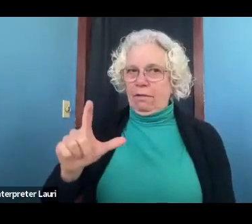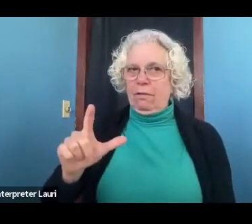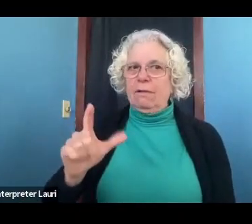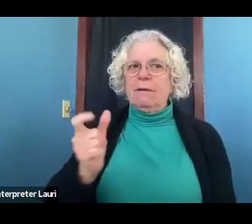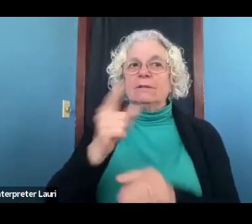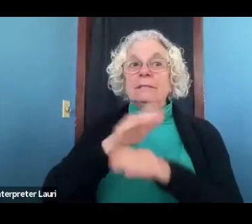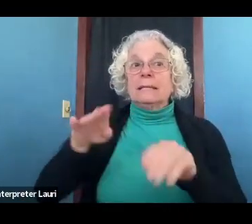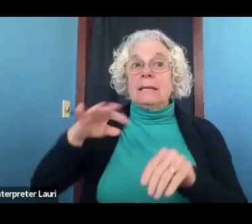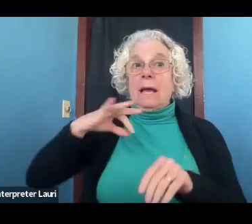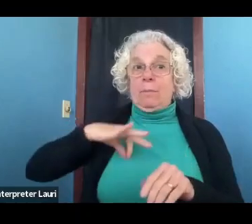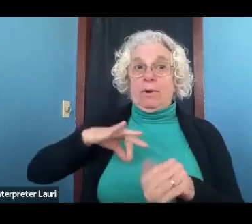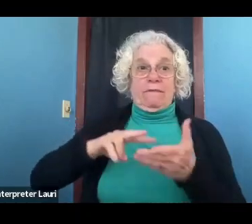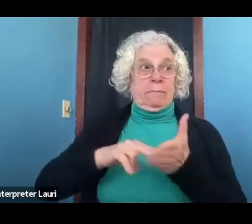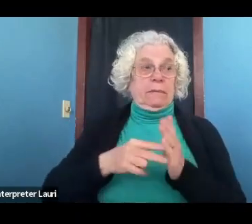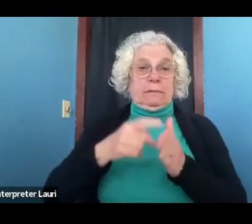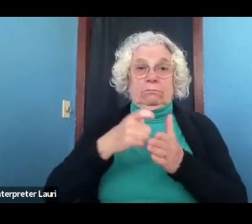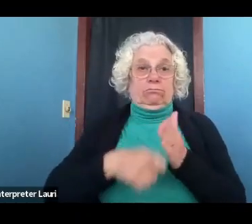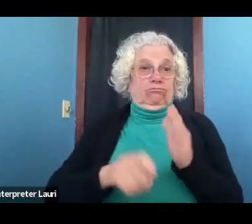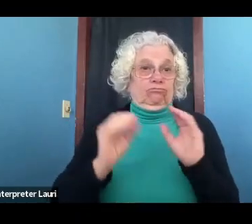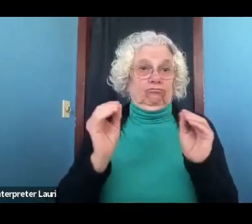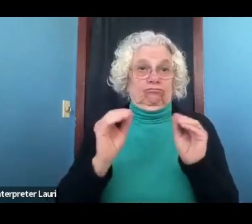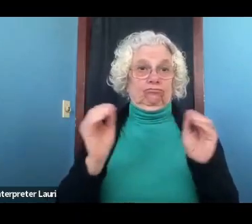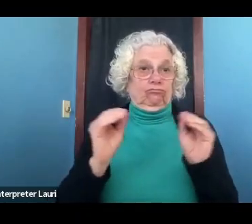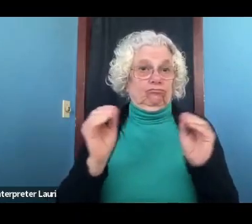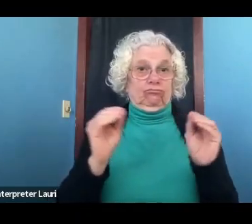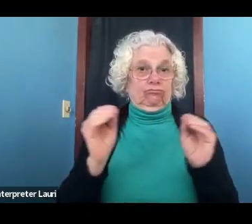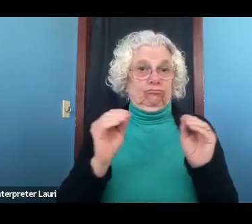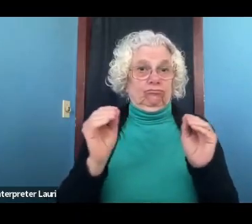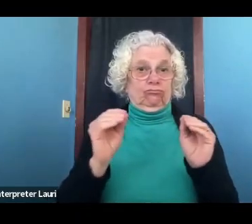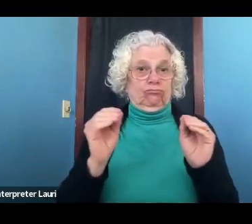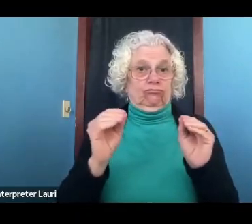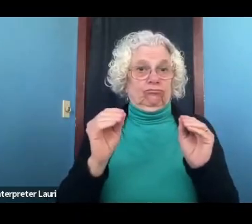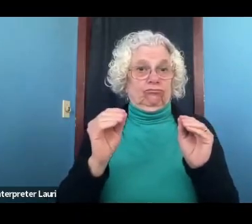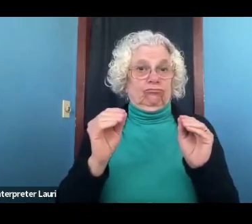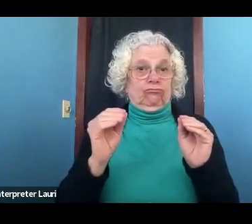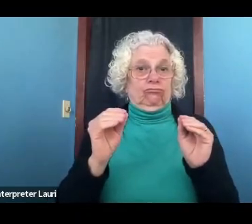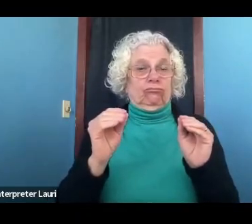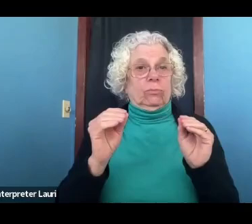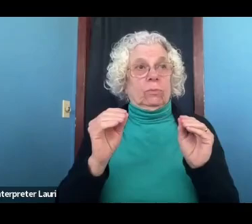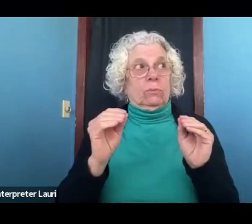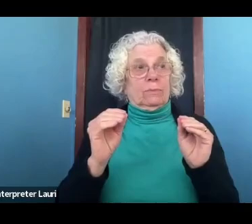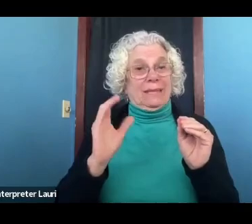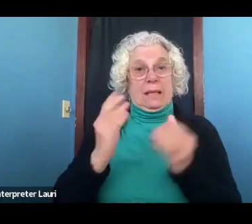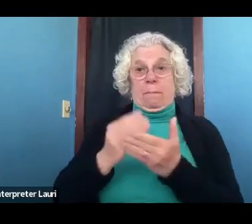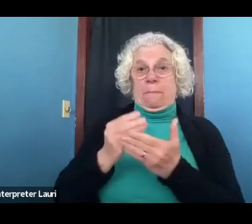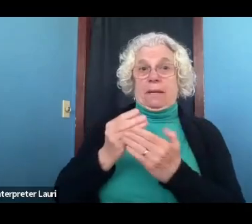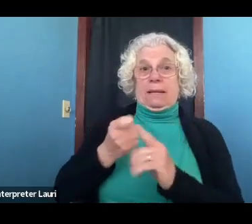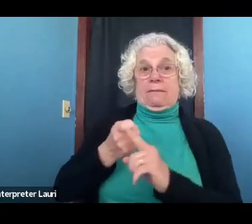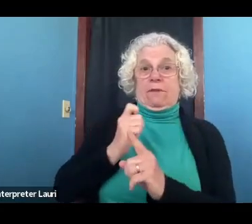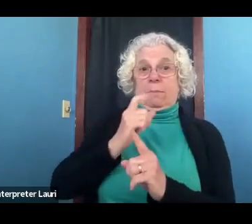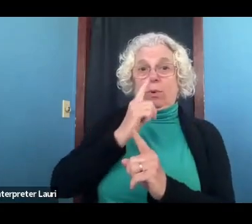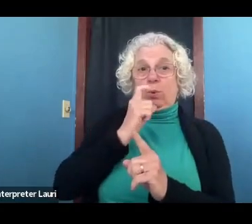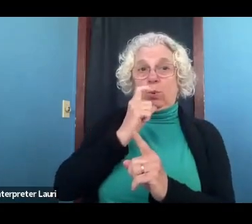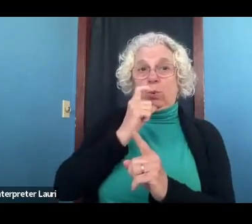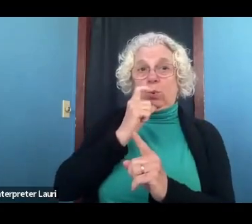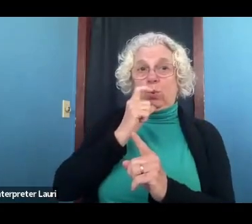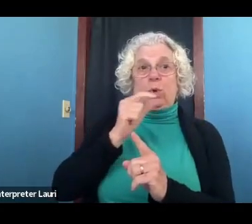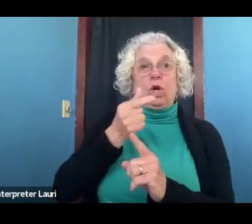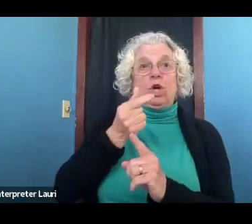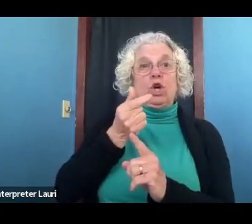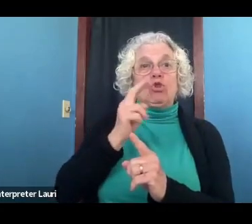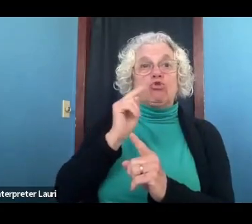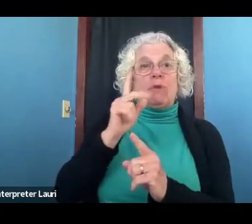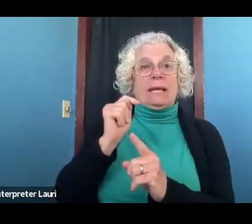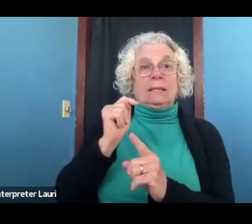law firm, which means we don't charge anybody for our services. We get our funding from many grants, one of the